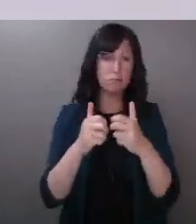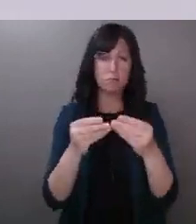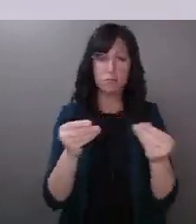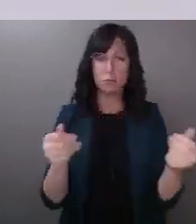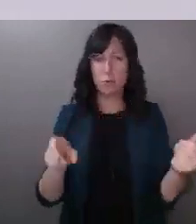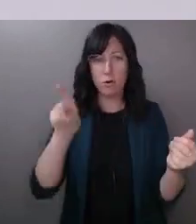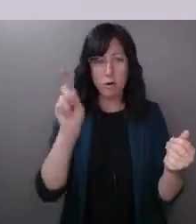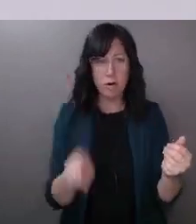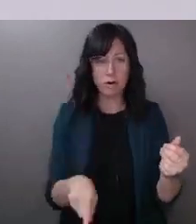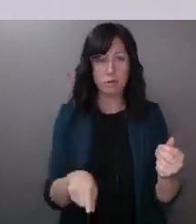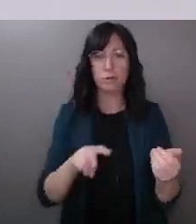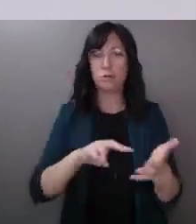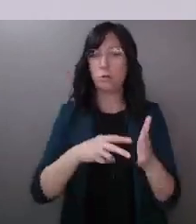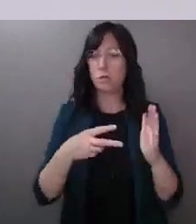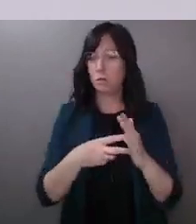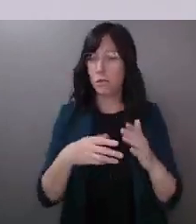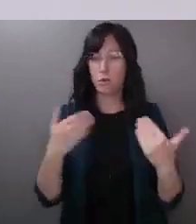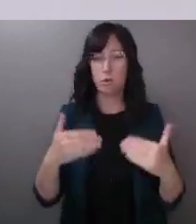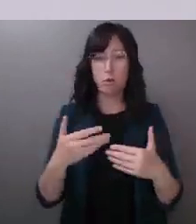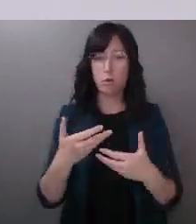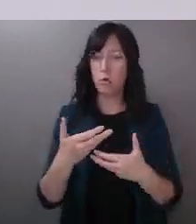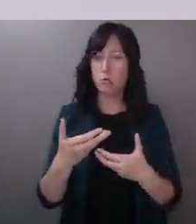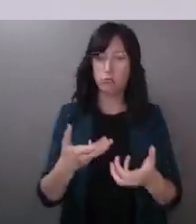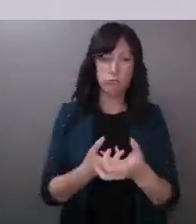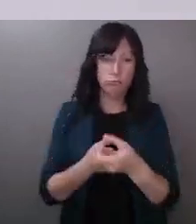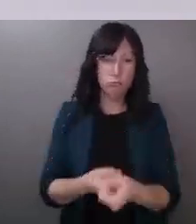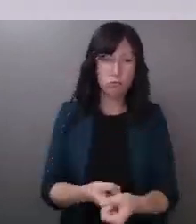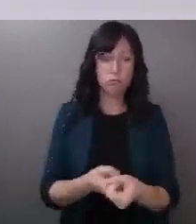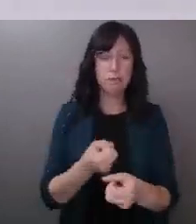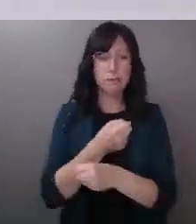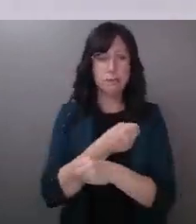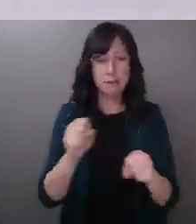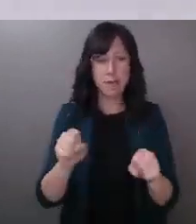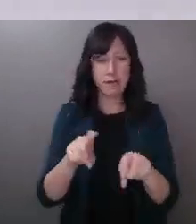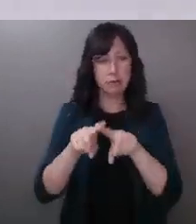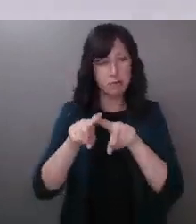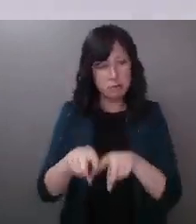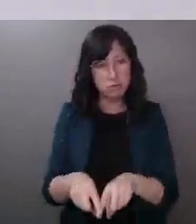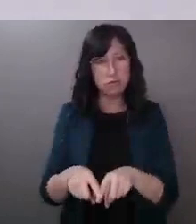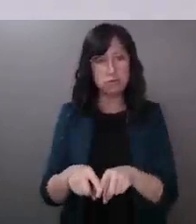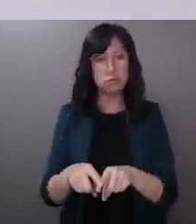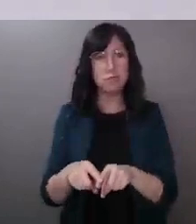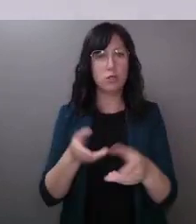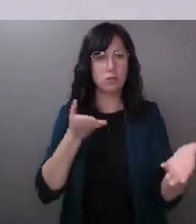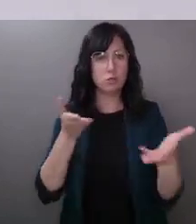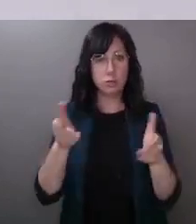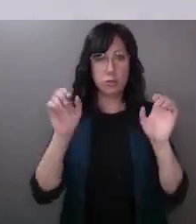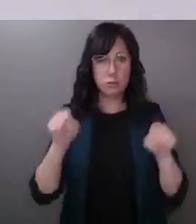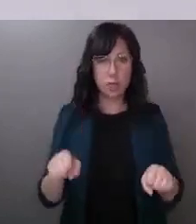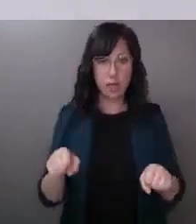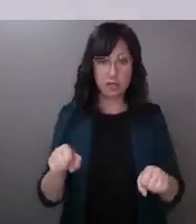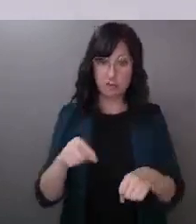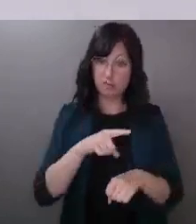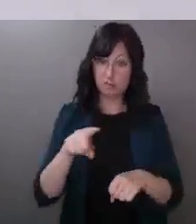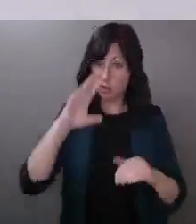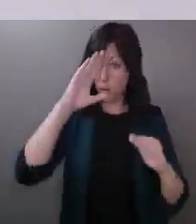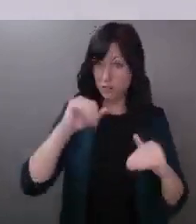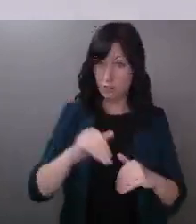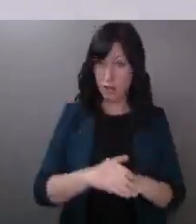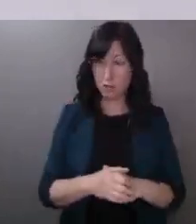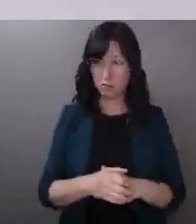ensure we have the consistently safe, reliable service that our customers expect and